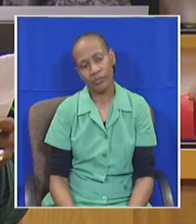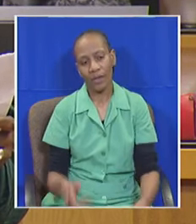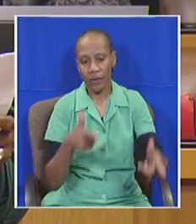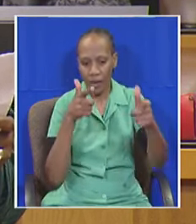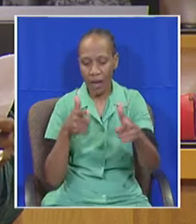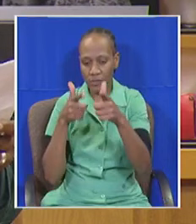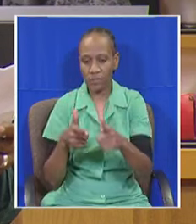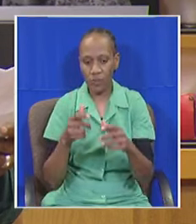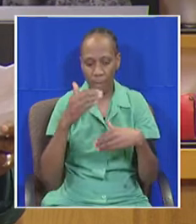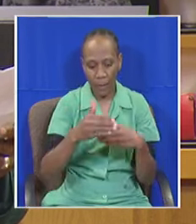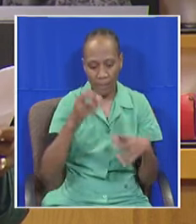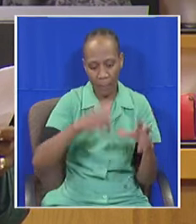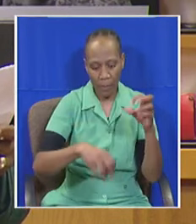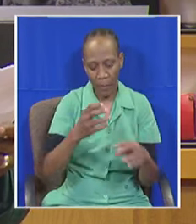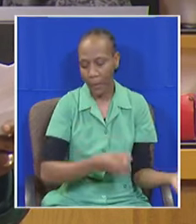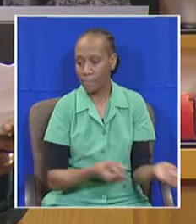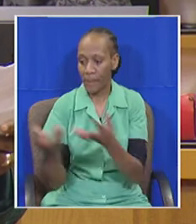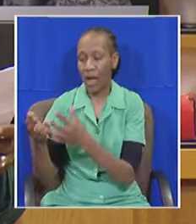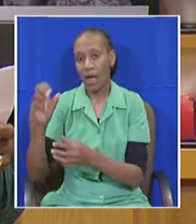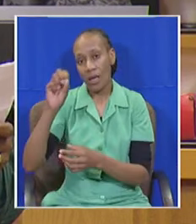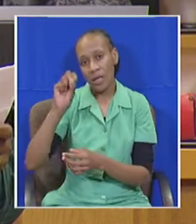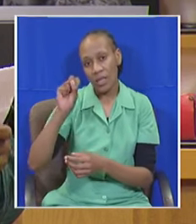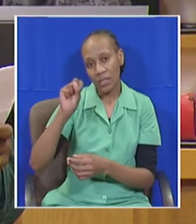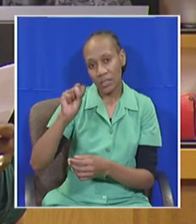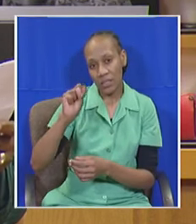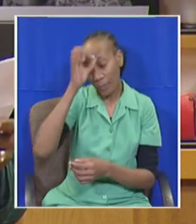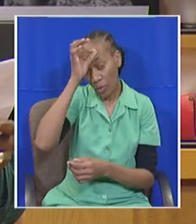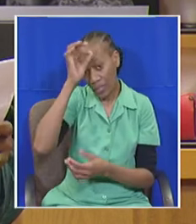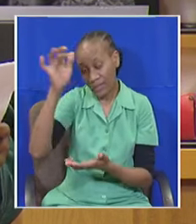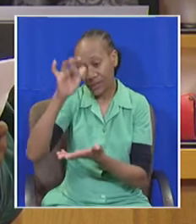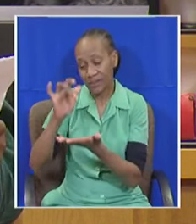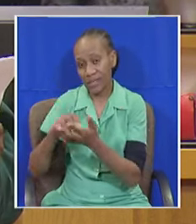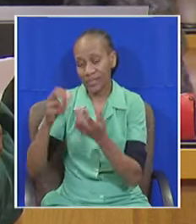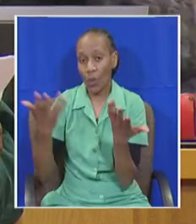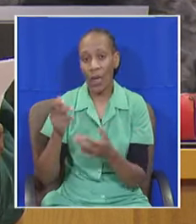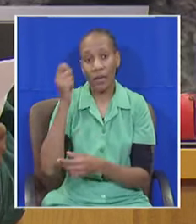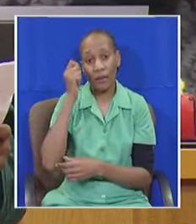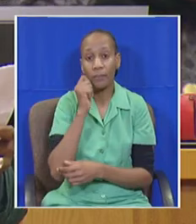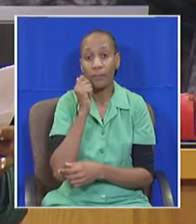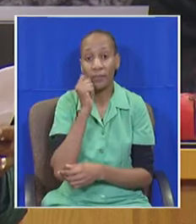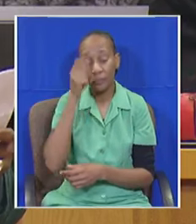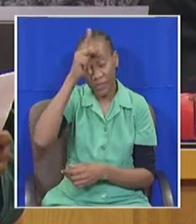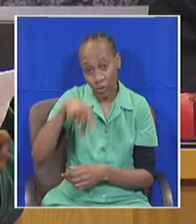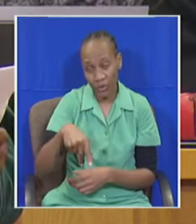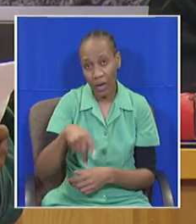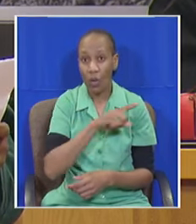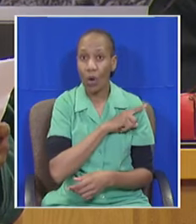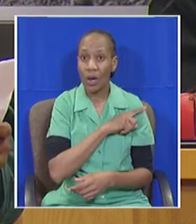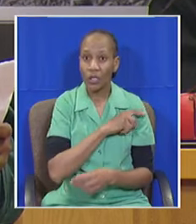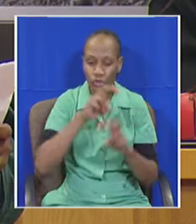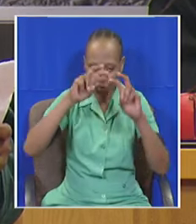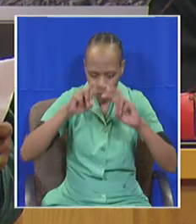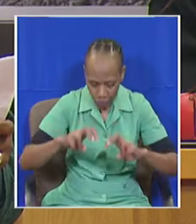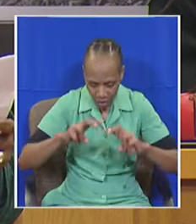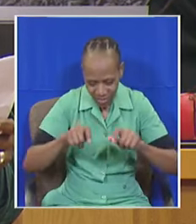sent to the SAPS Forensic Science Laboratory in Pretoria for ballistic testing